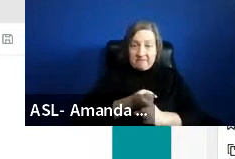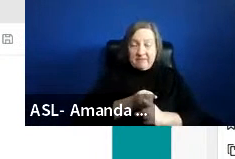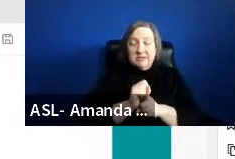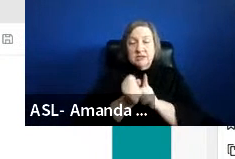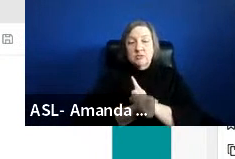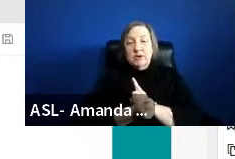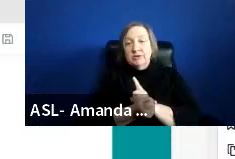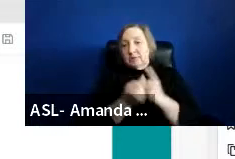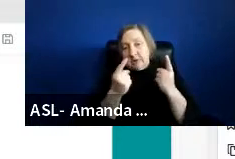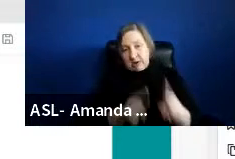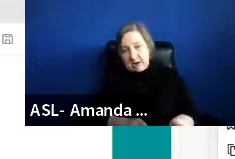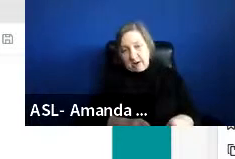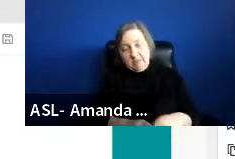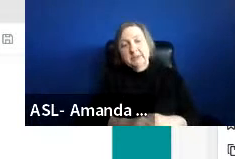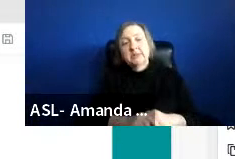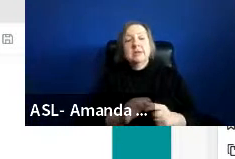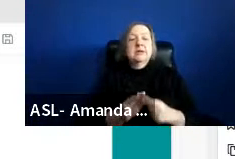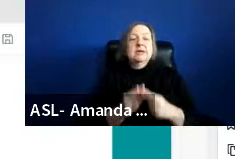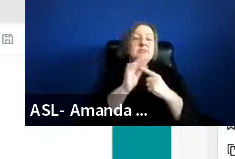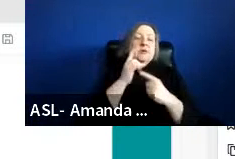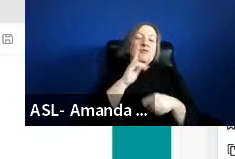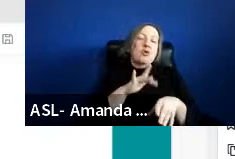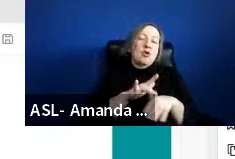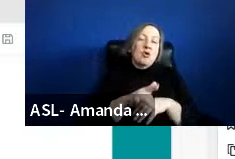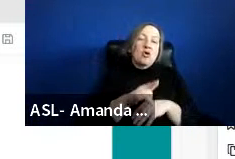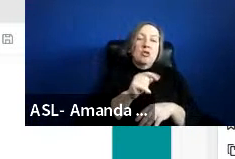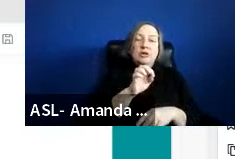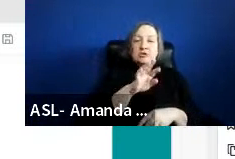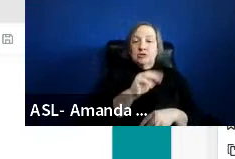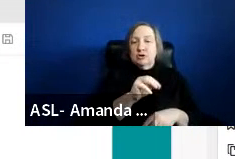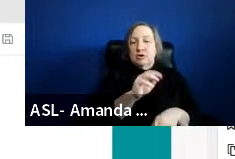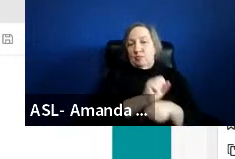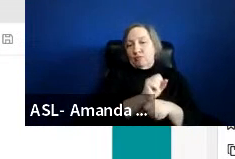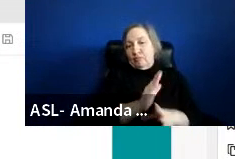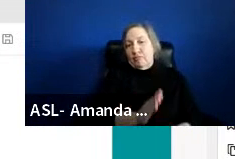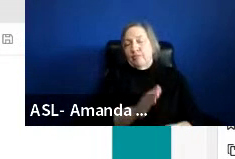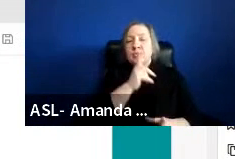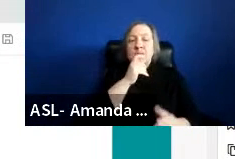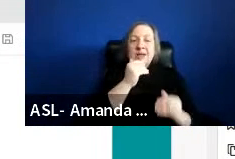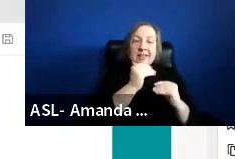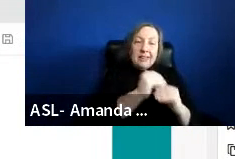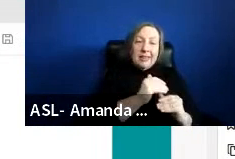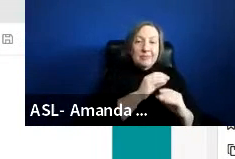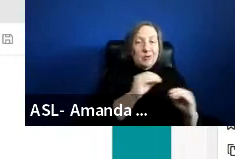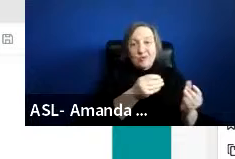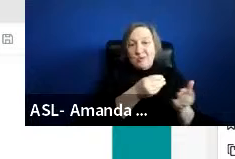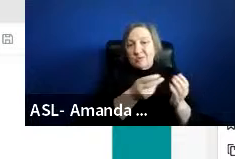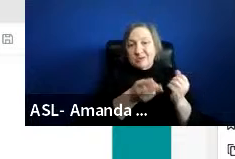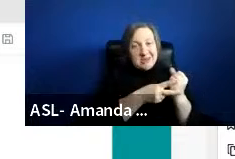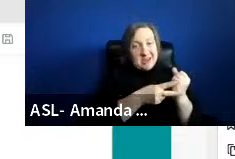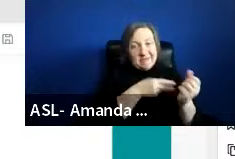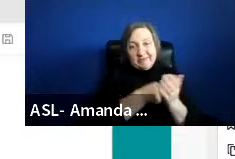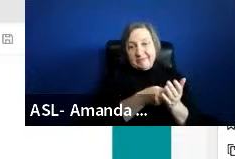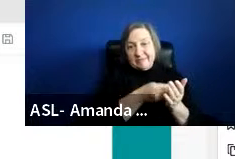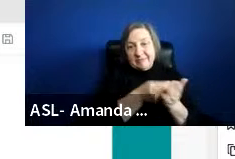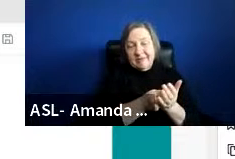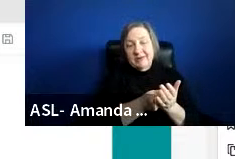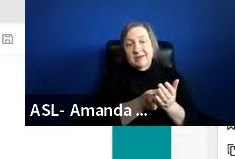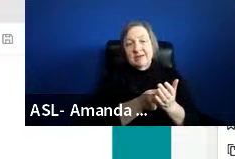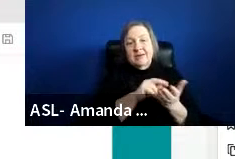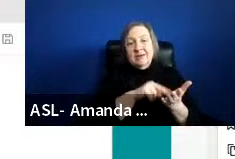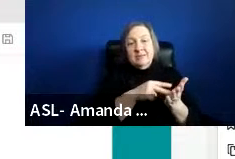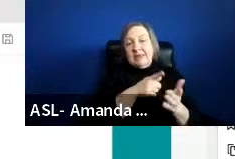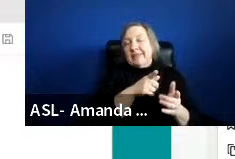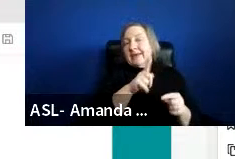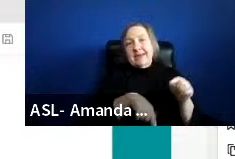often arise, especially for early-term apprentices who may have limited to no savings, which can be enough to prevent them